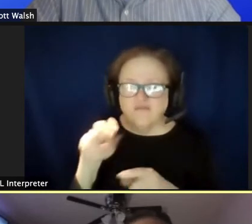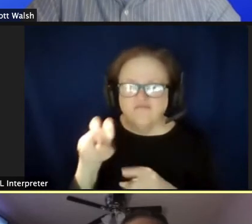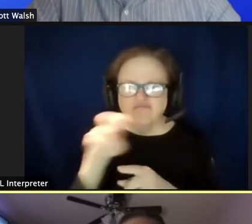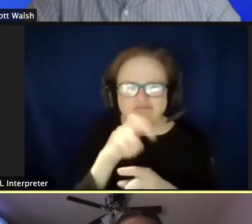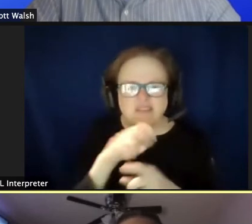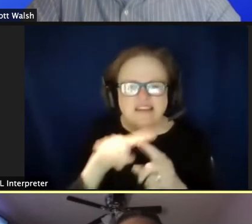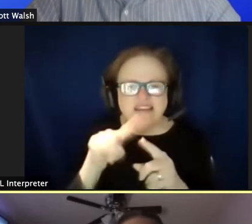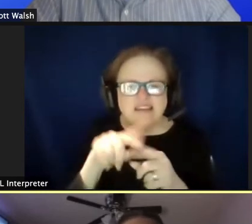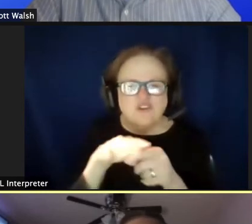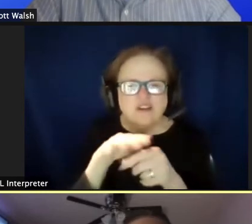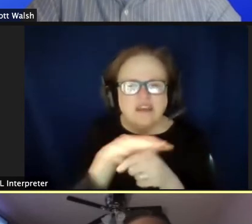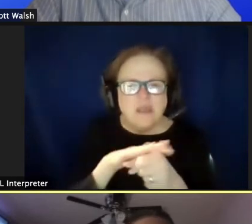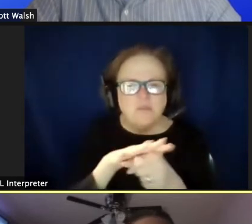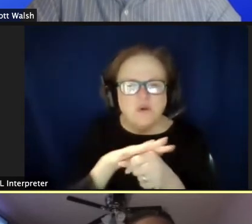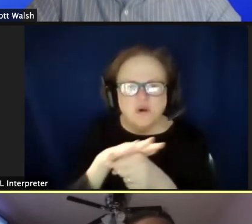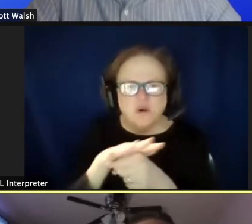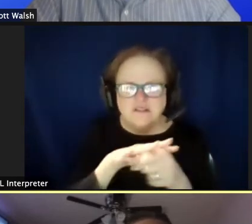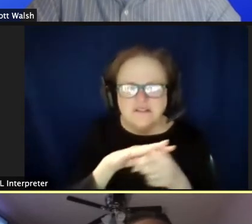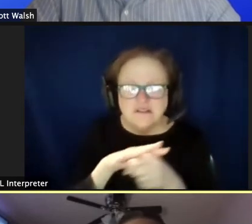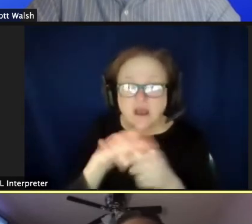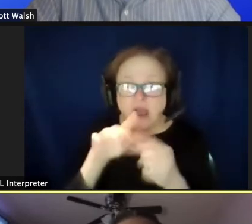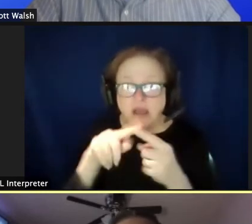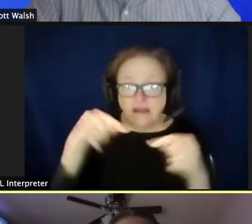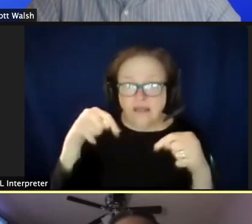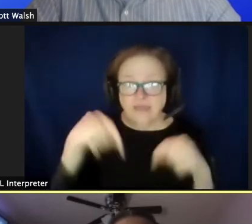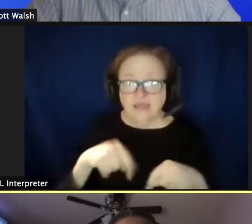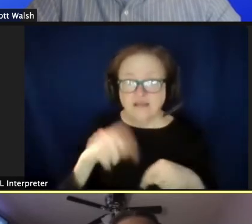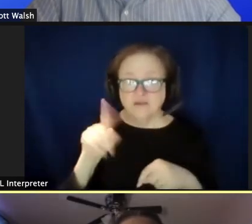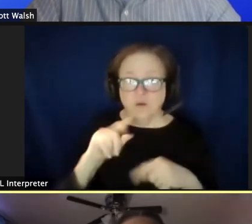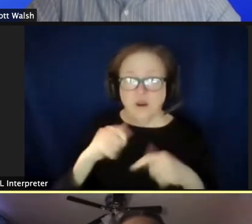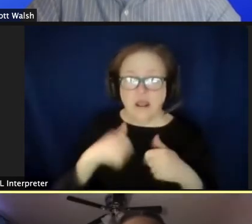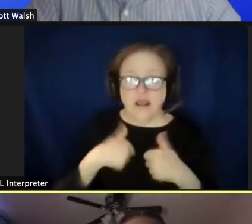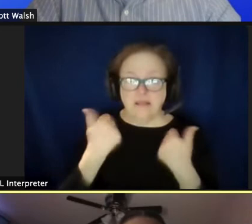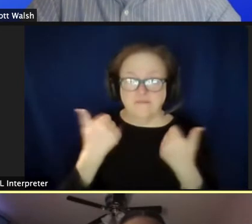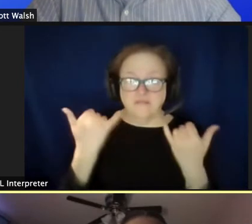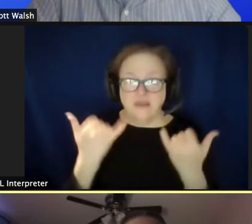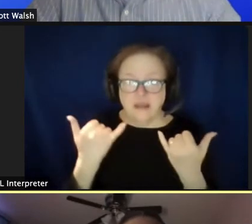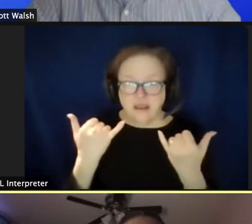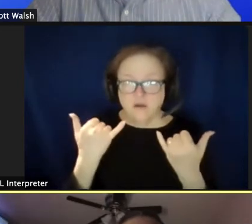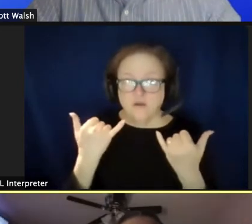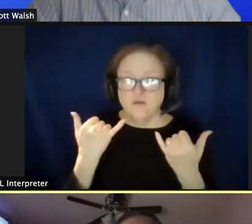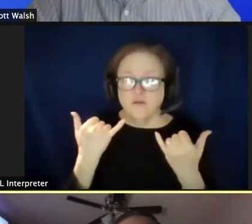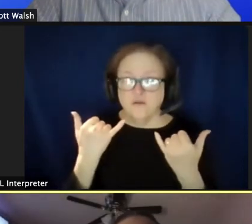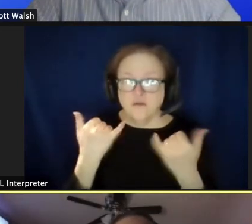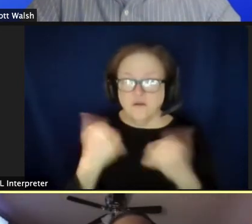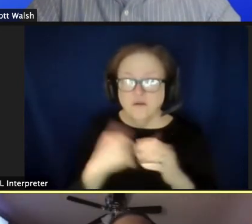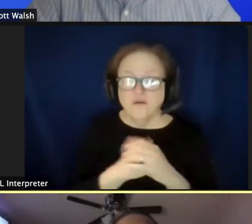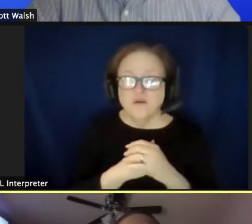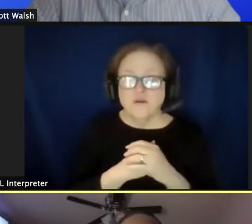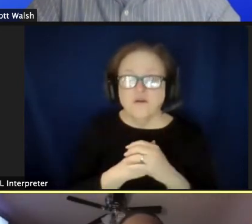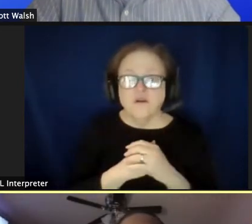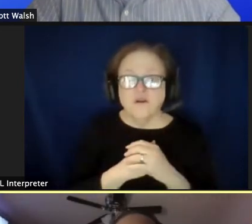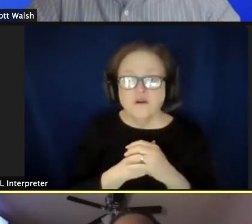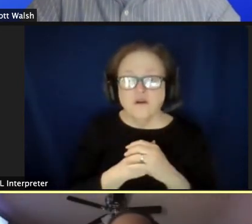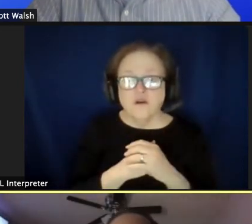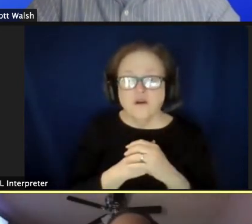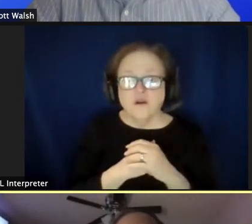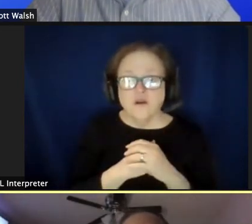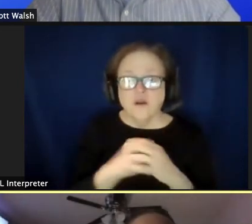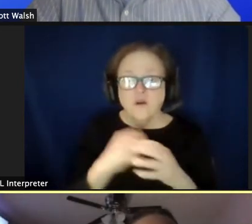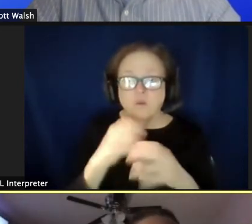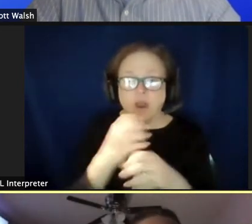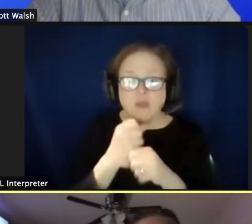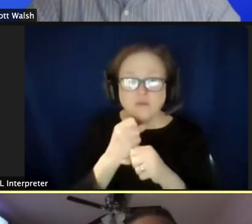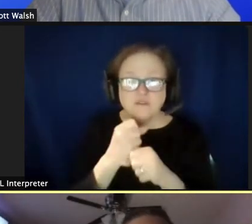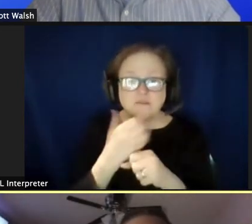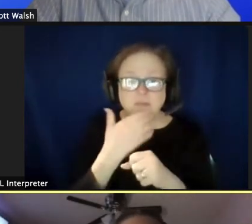until I moved to this neighborhood where I am currently. Well, it's where I received my better